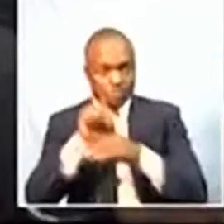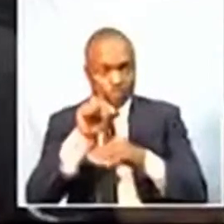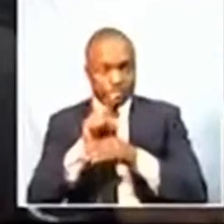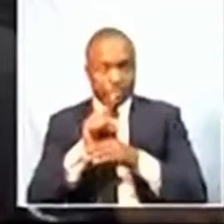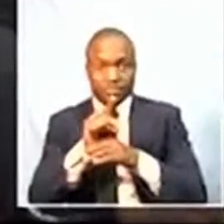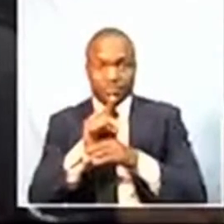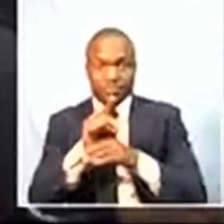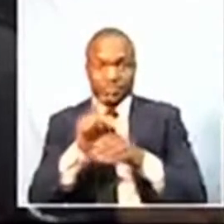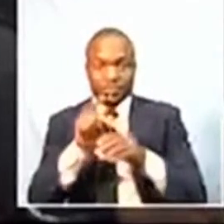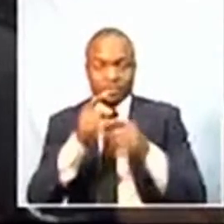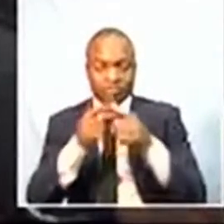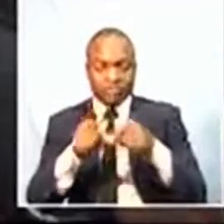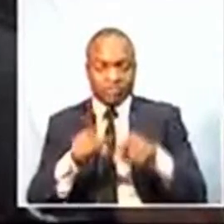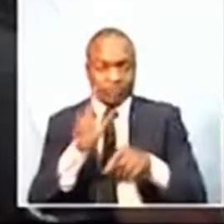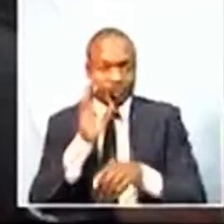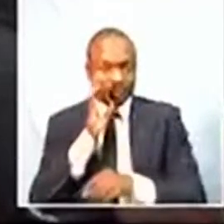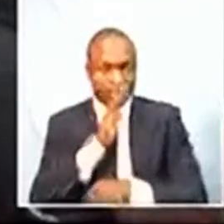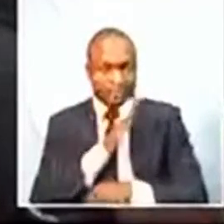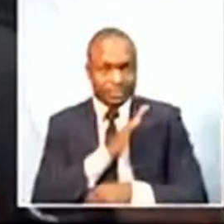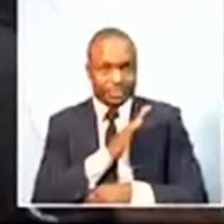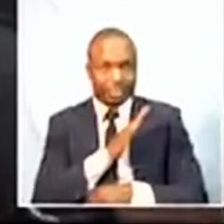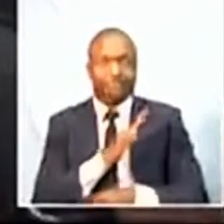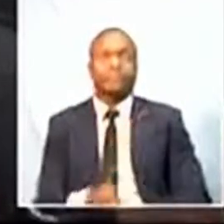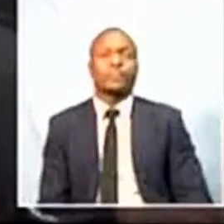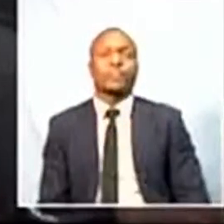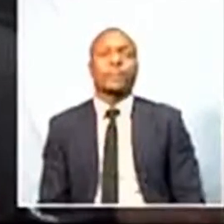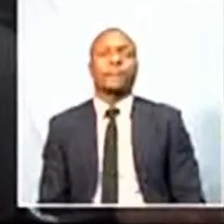were undertaken. Chair,